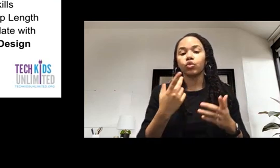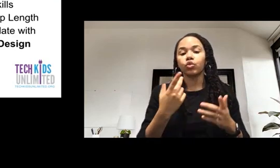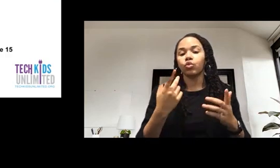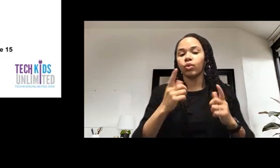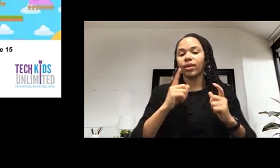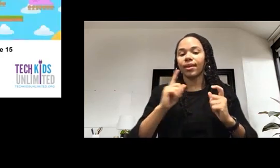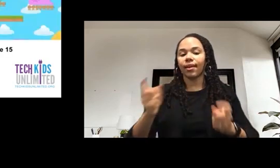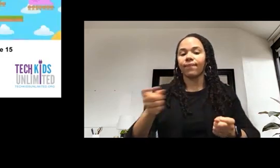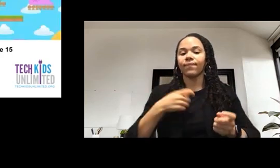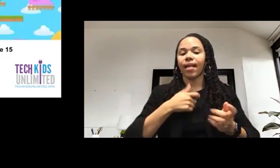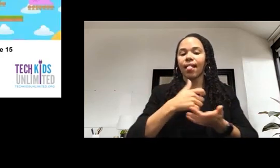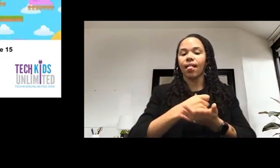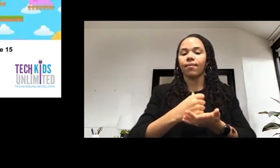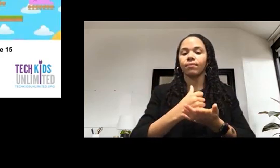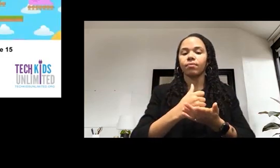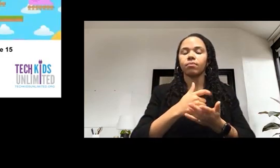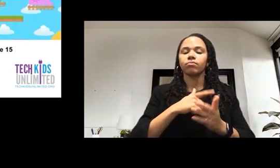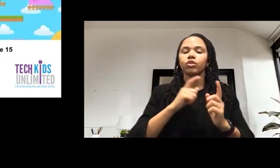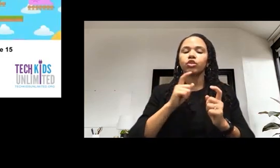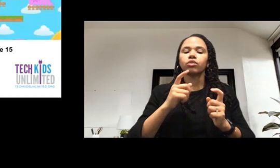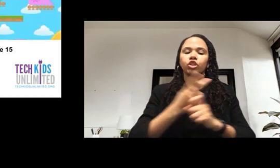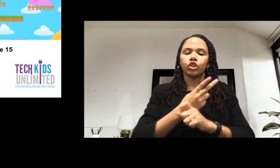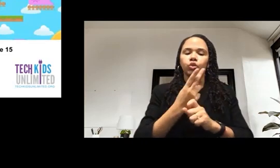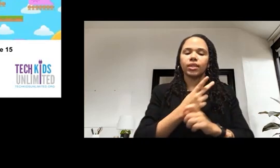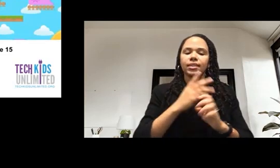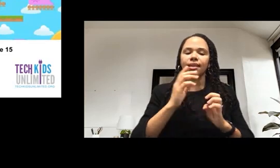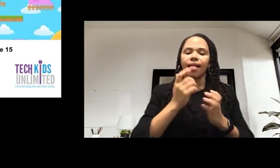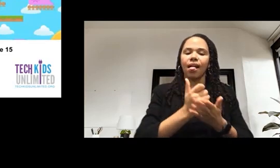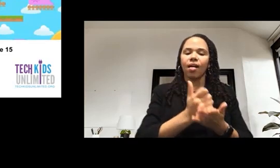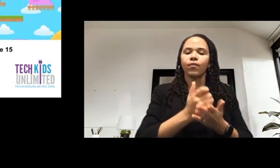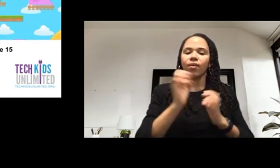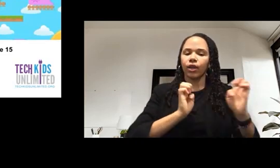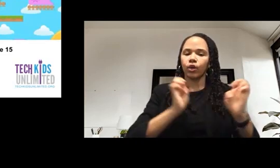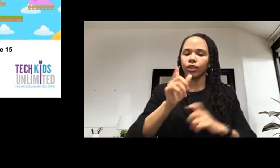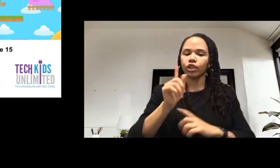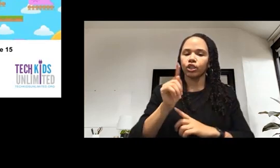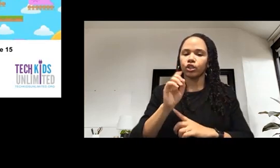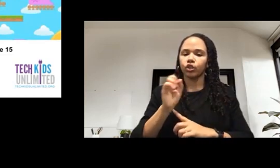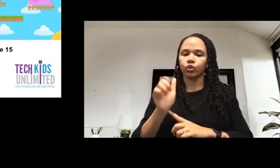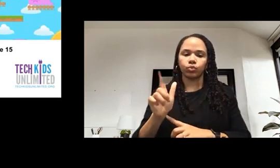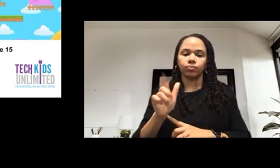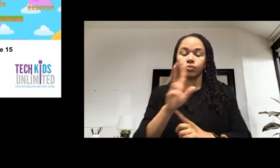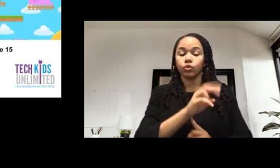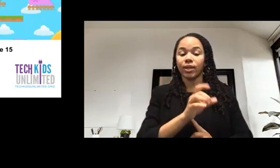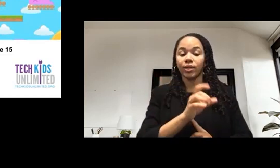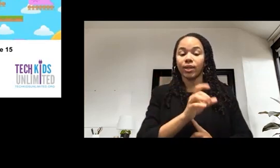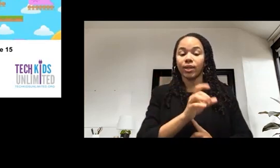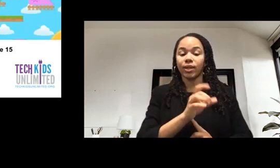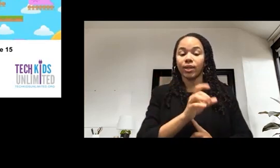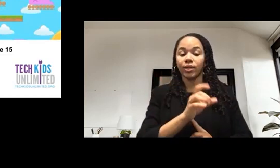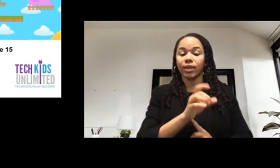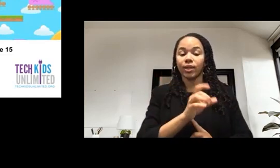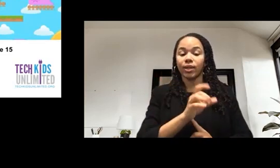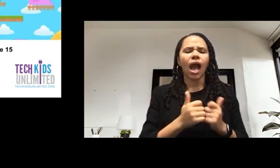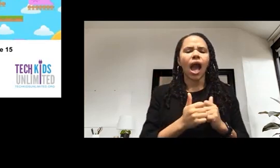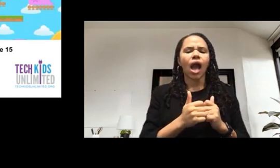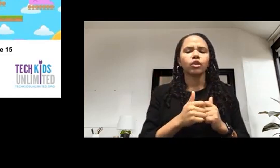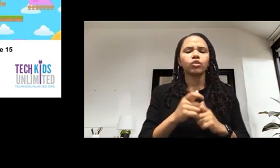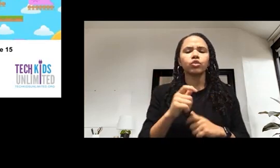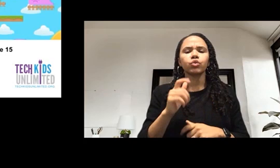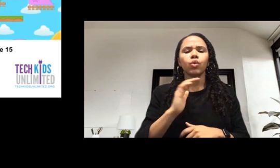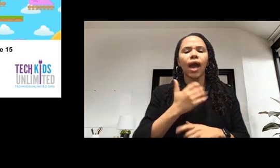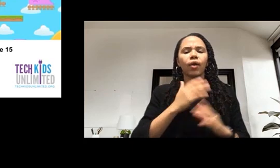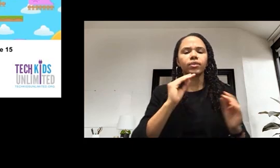evaluation tool. In 2018, we asked students, how did TKU teachers help you understand what they were